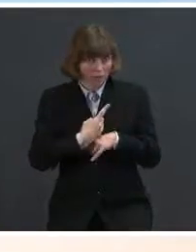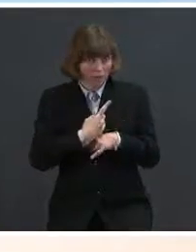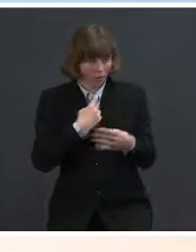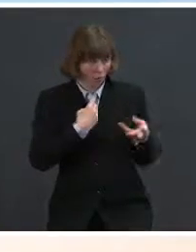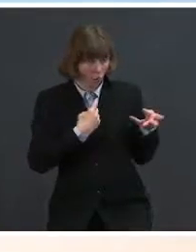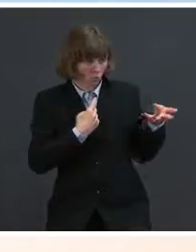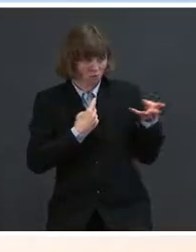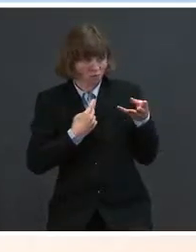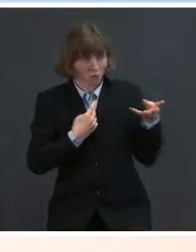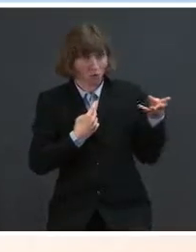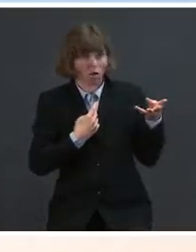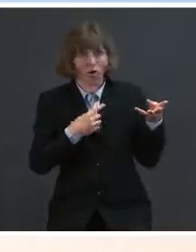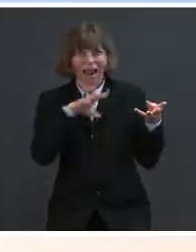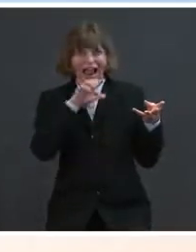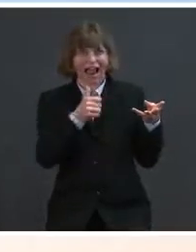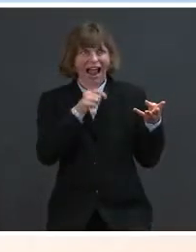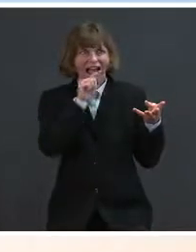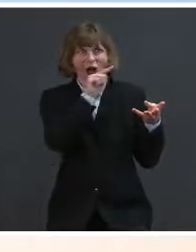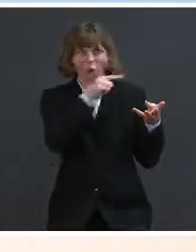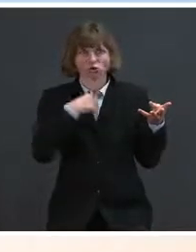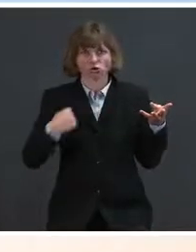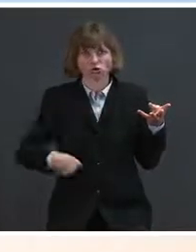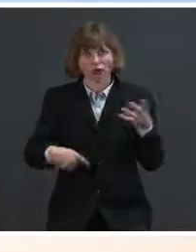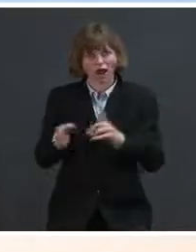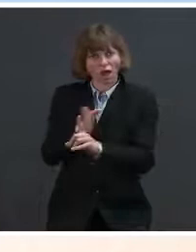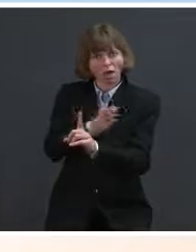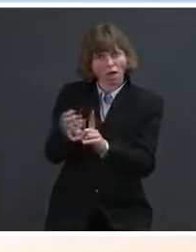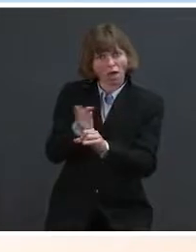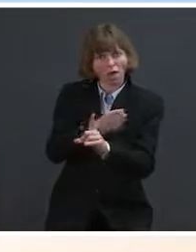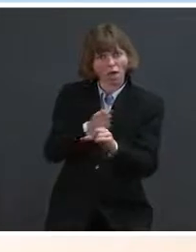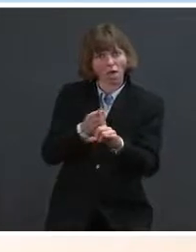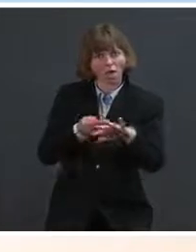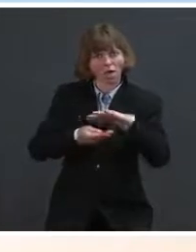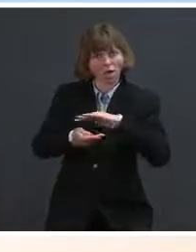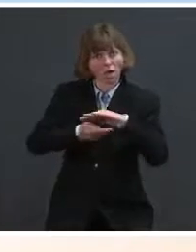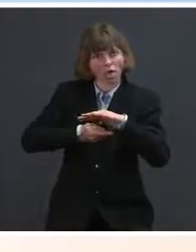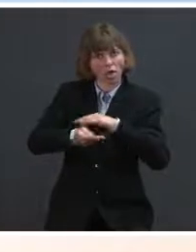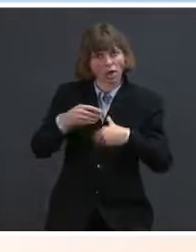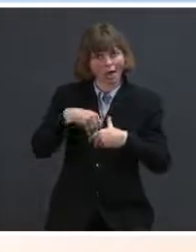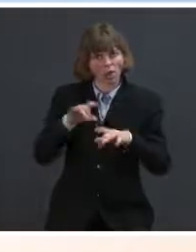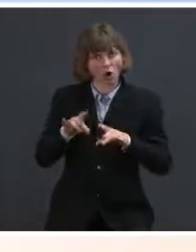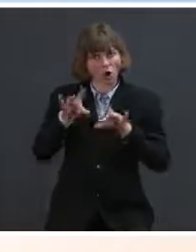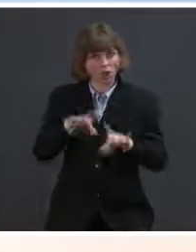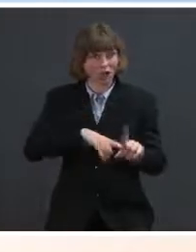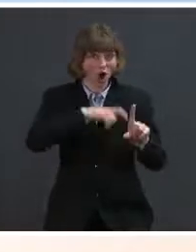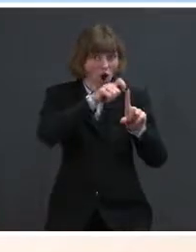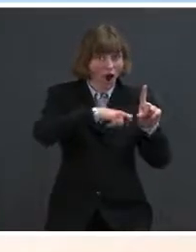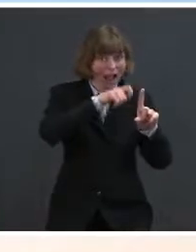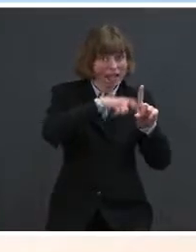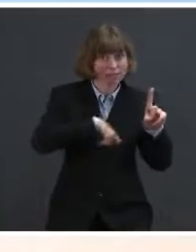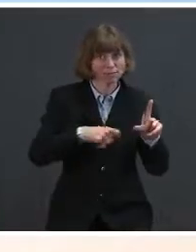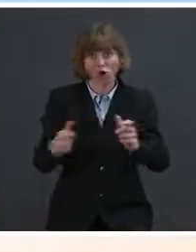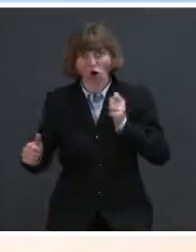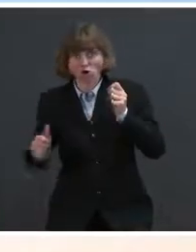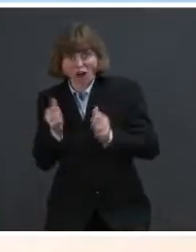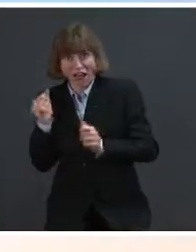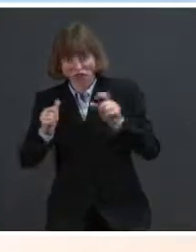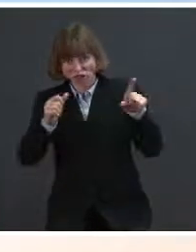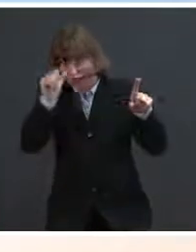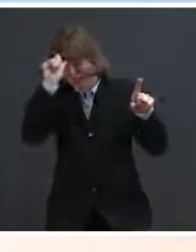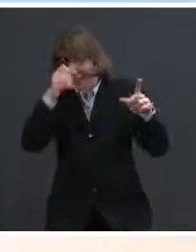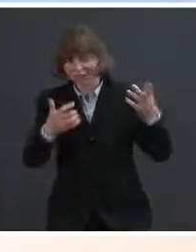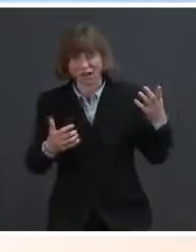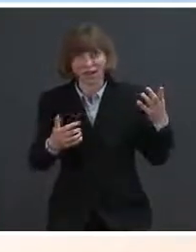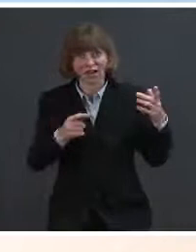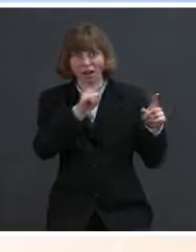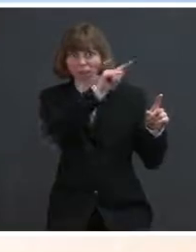Australia, their harassment around the Senkaku Islands, their aggression on the border with India. So this will stay